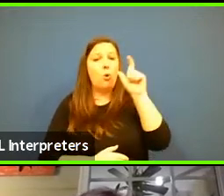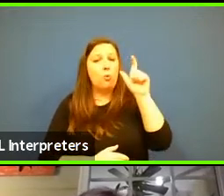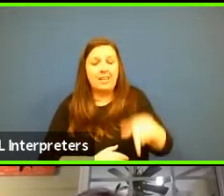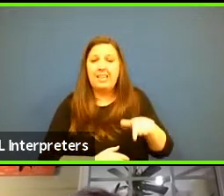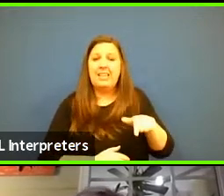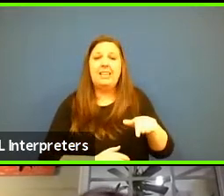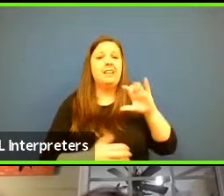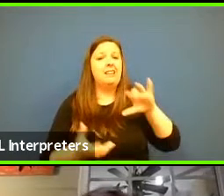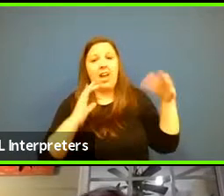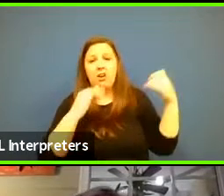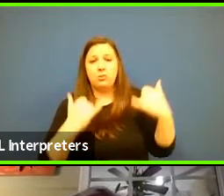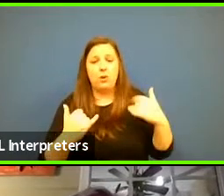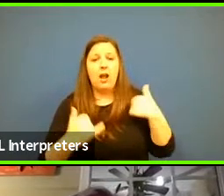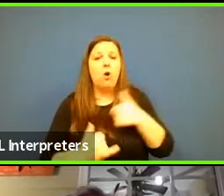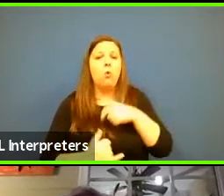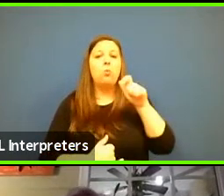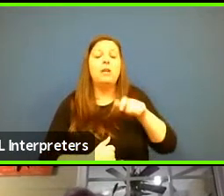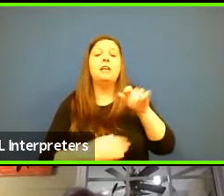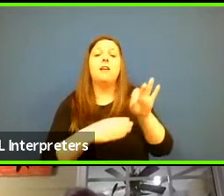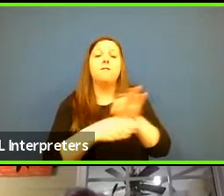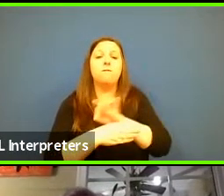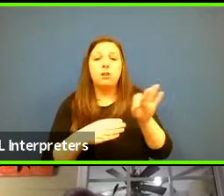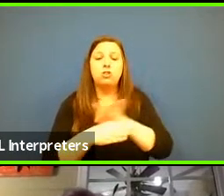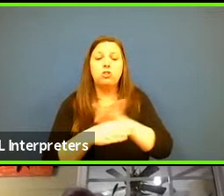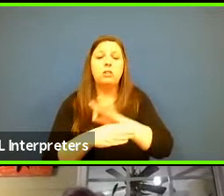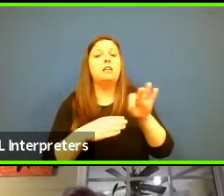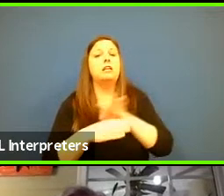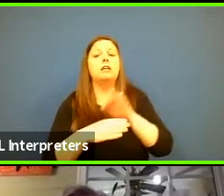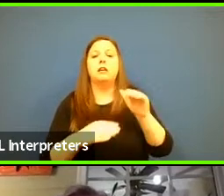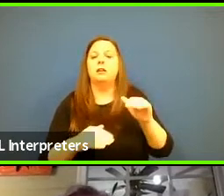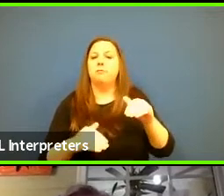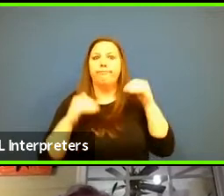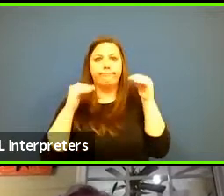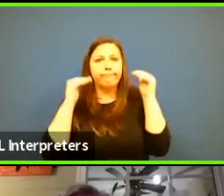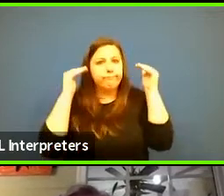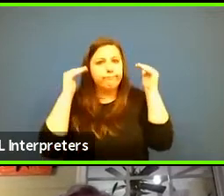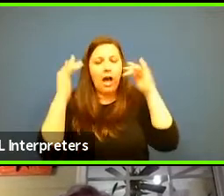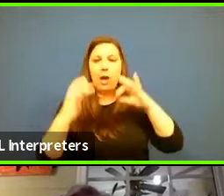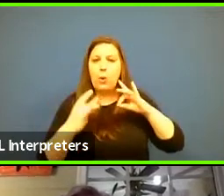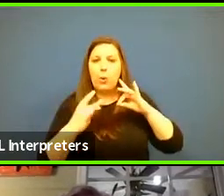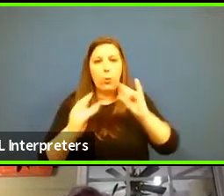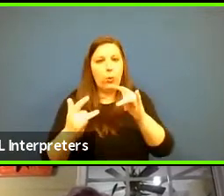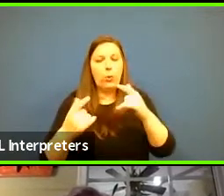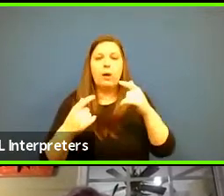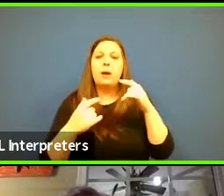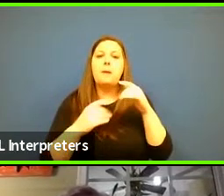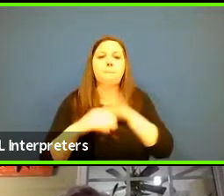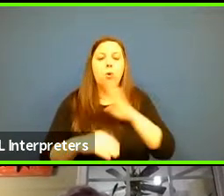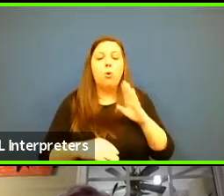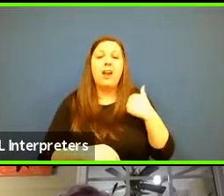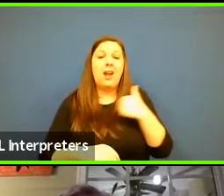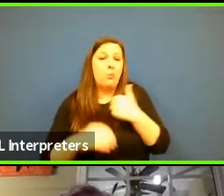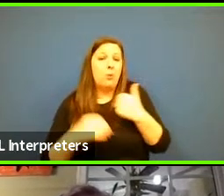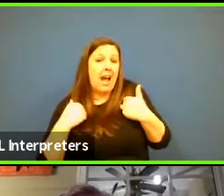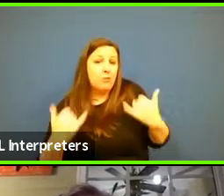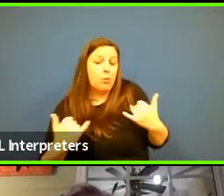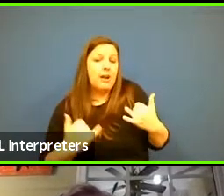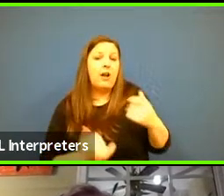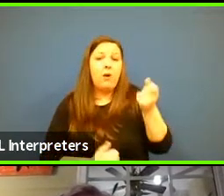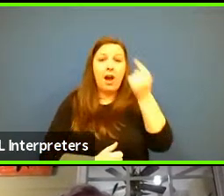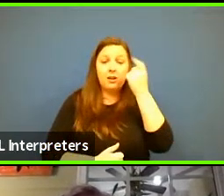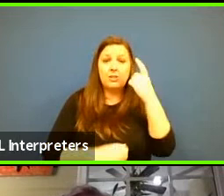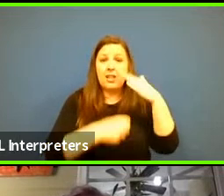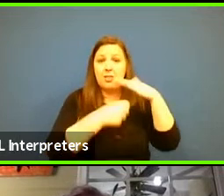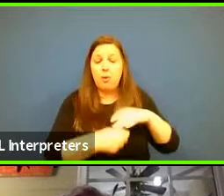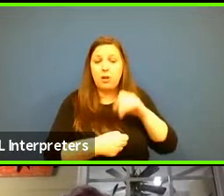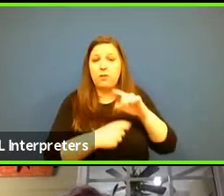high efficiency board, and we've sort of got that right now. I get the pressure from the community, but I think our job is